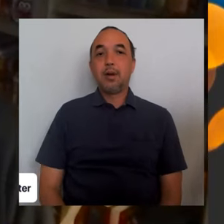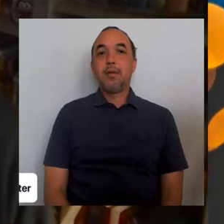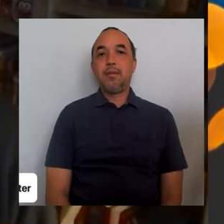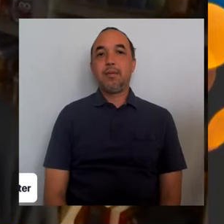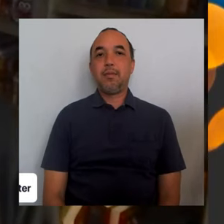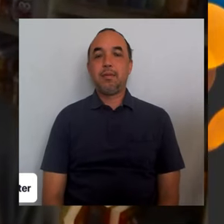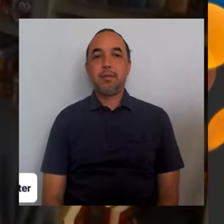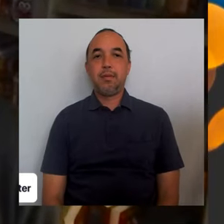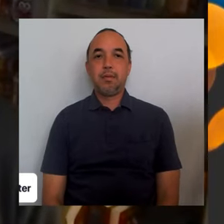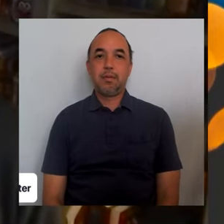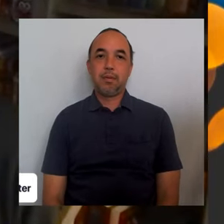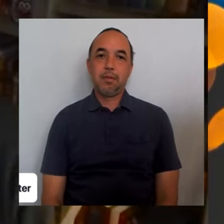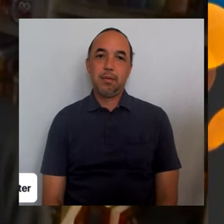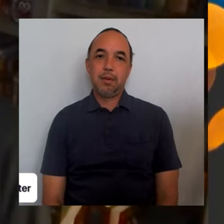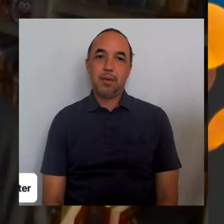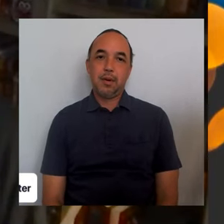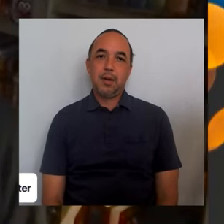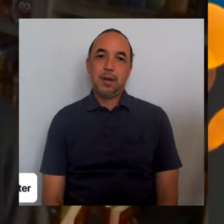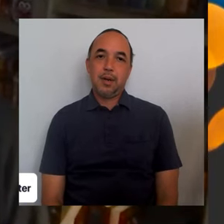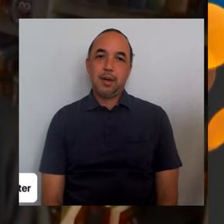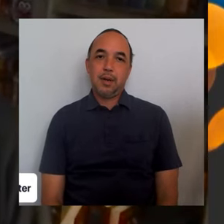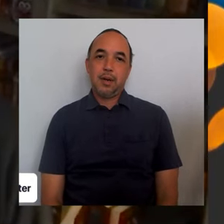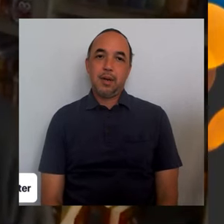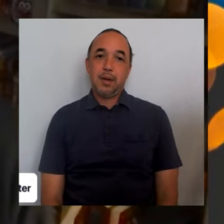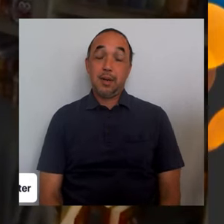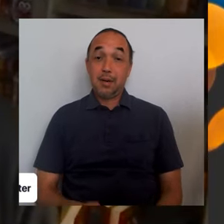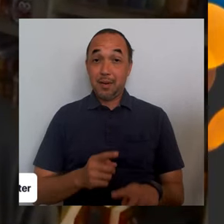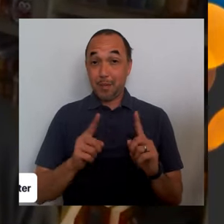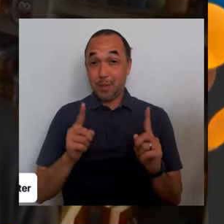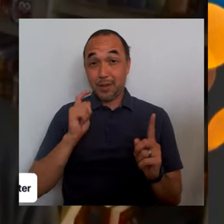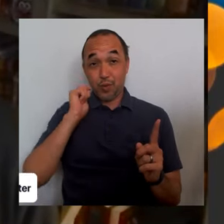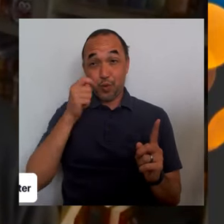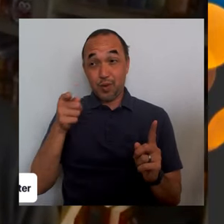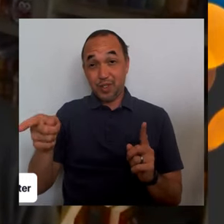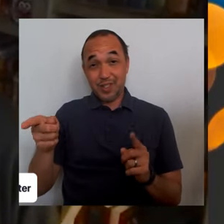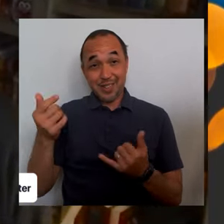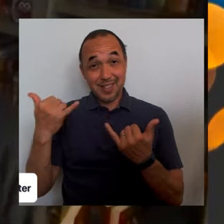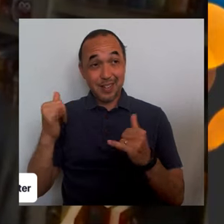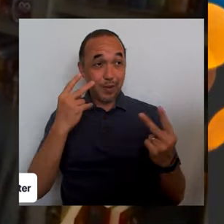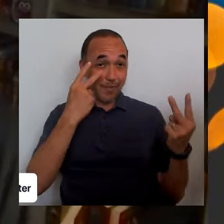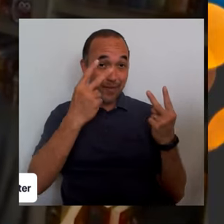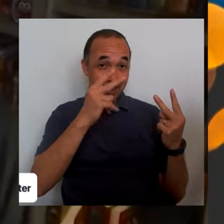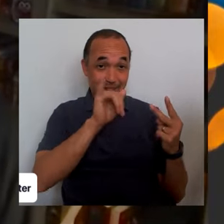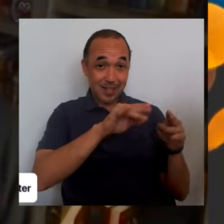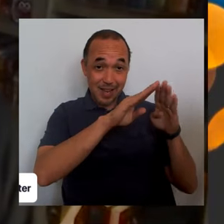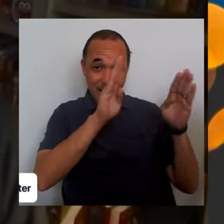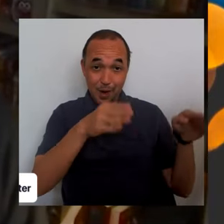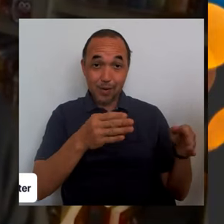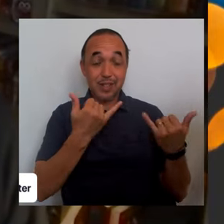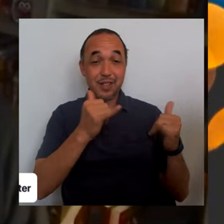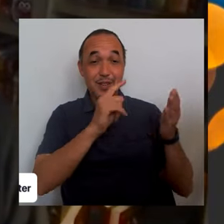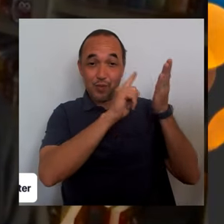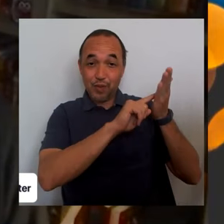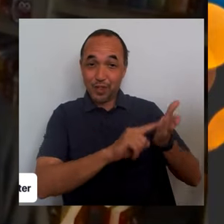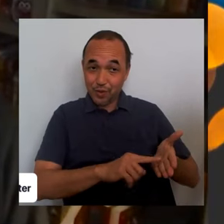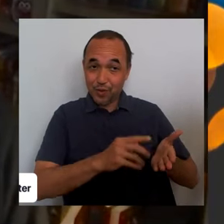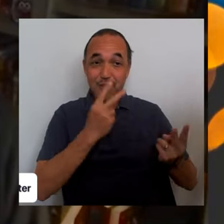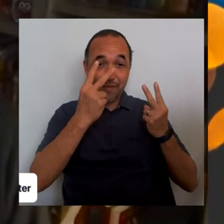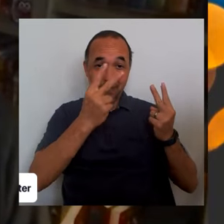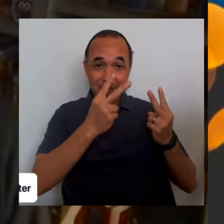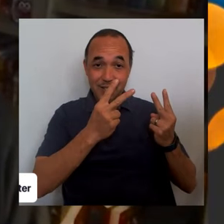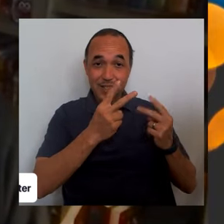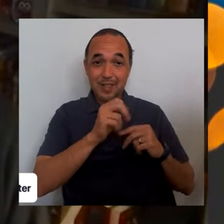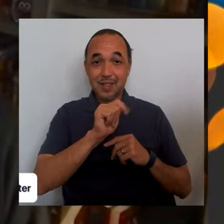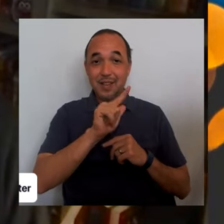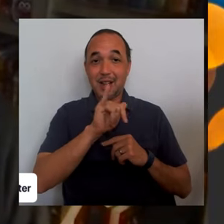You know, what's awesome is she still goes to the house on her own and still does research and visits Alice. And that's super